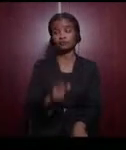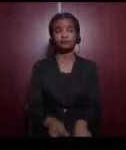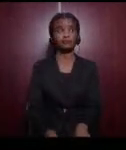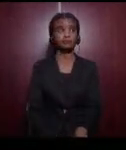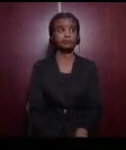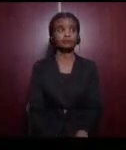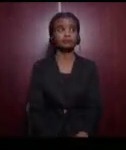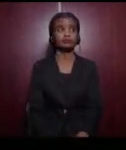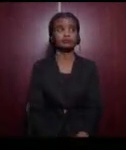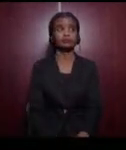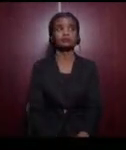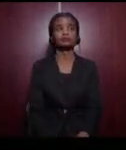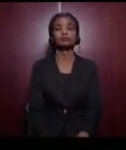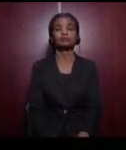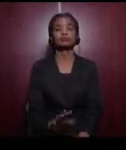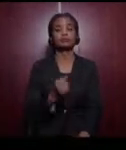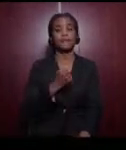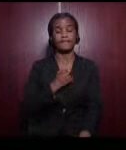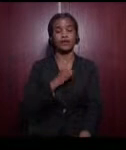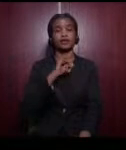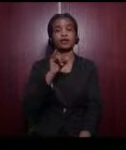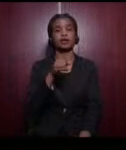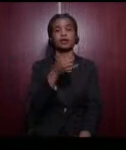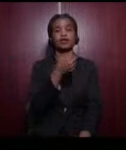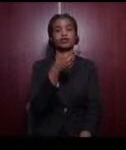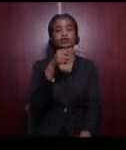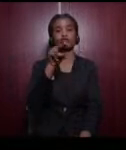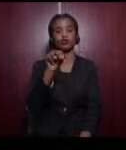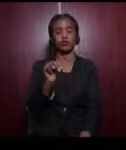John wa ka wa tla he.